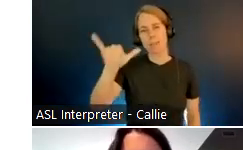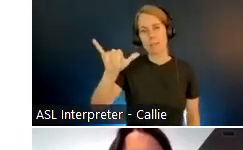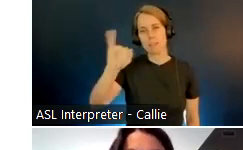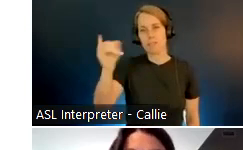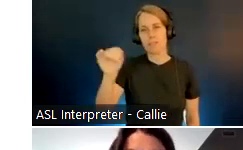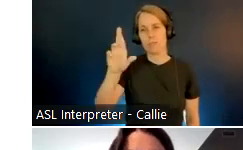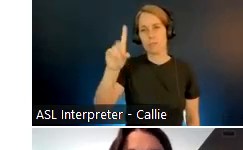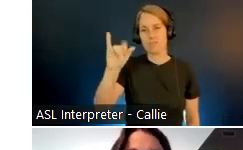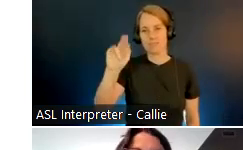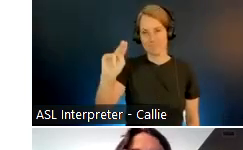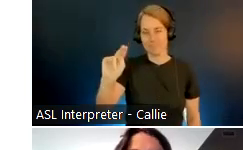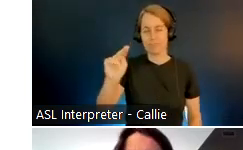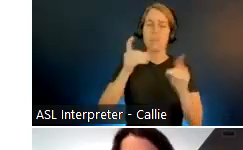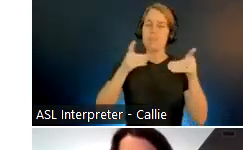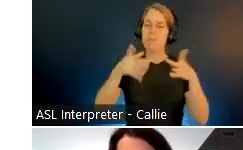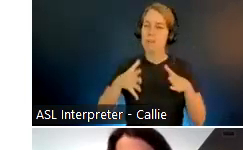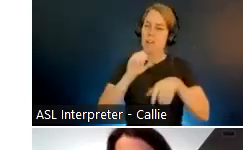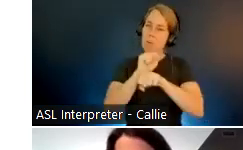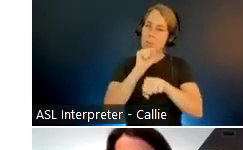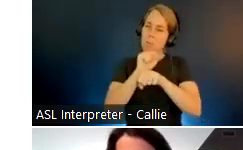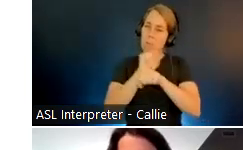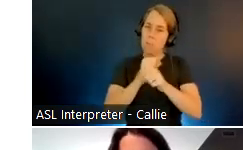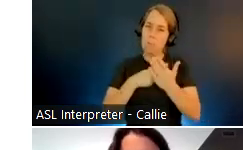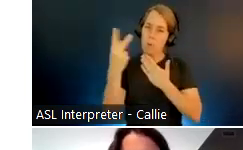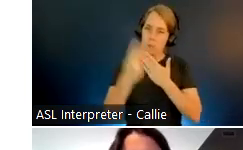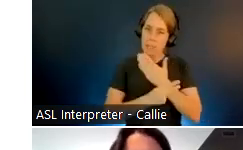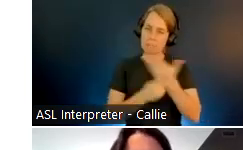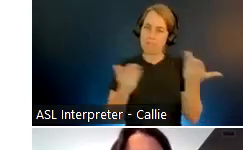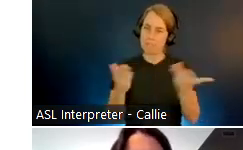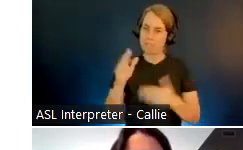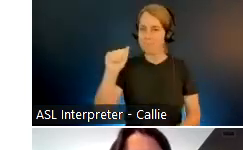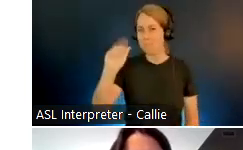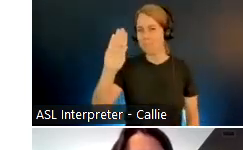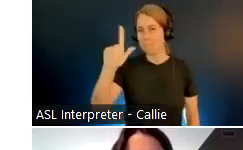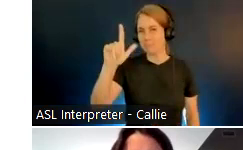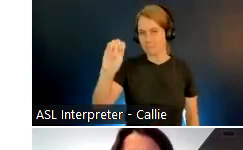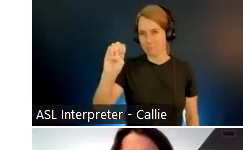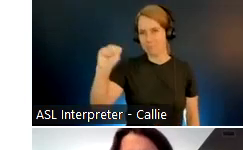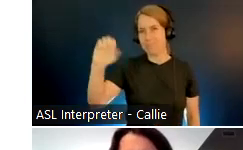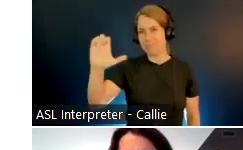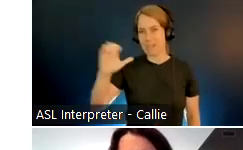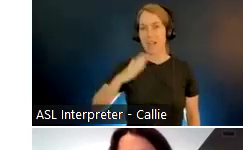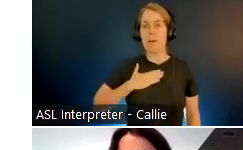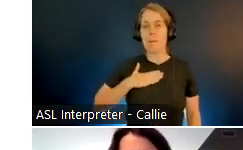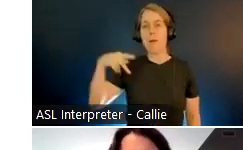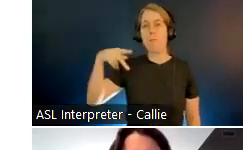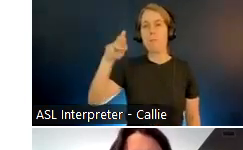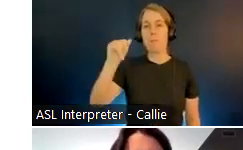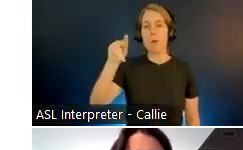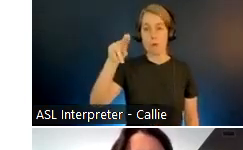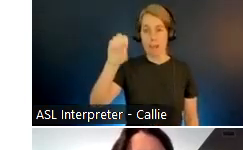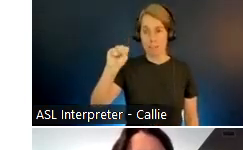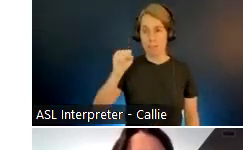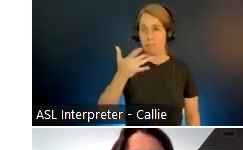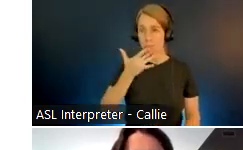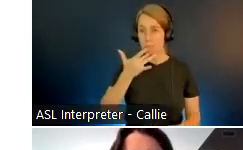Employment Programs with Able, South Carolina. My pronouns are she and her. And for those